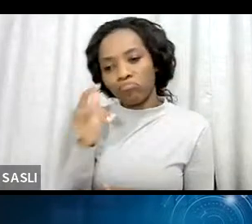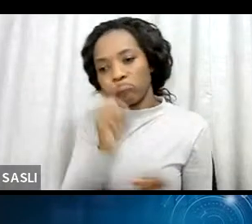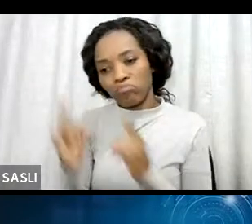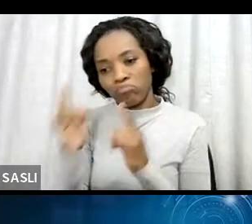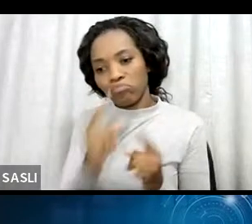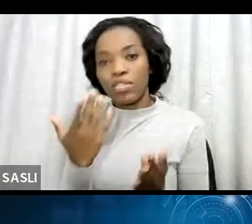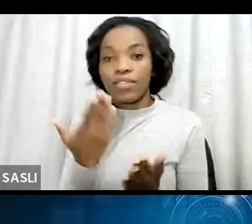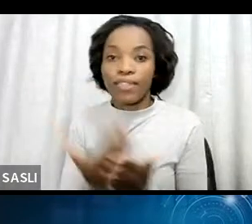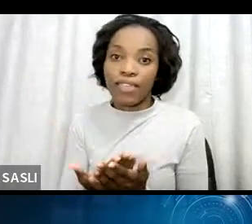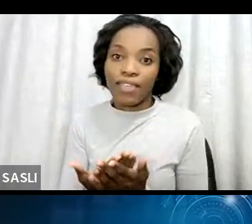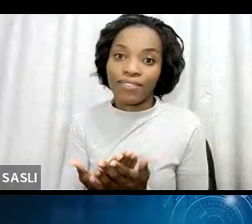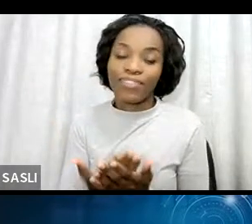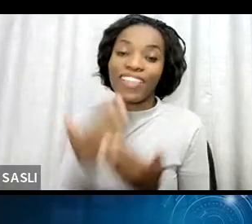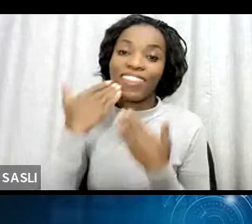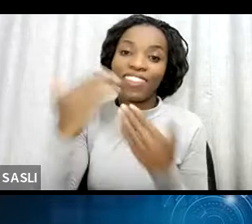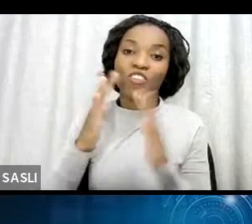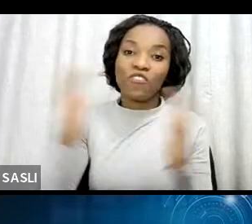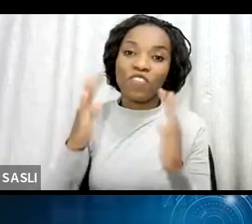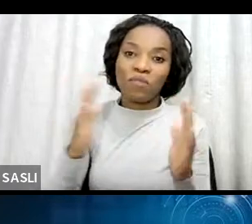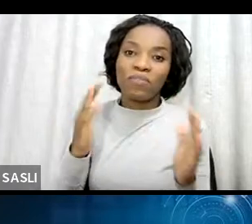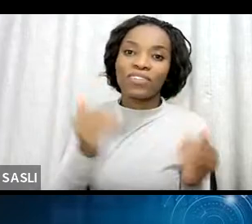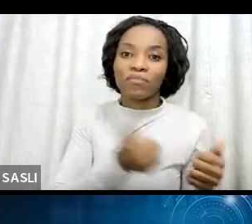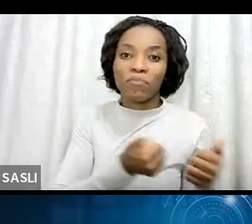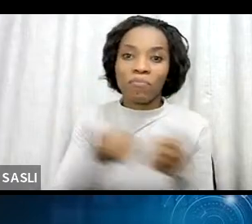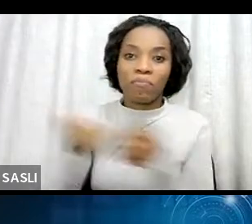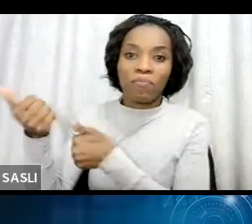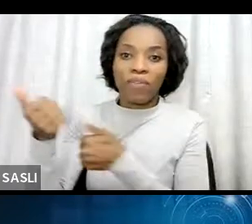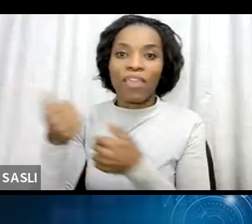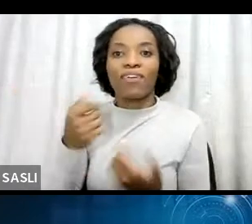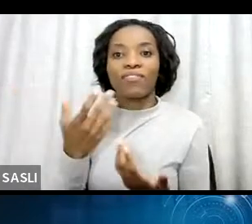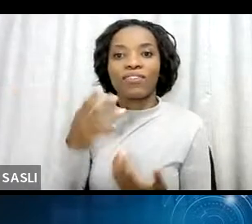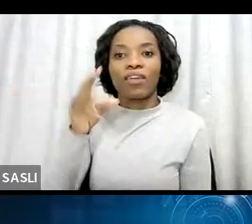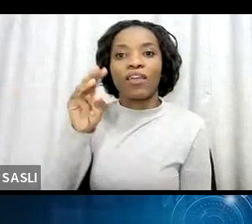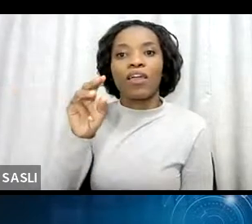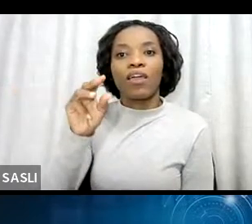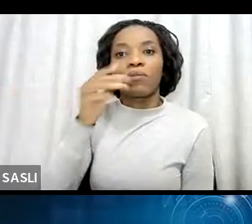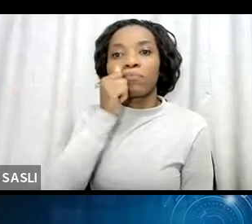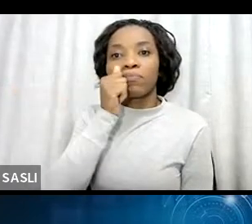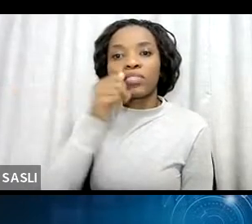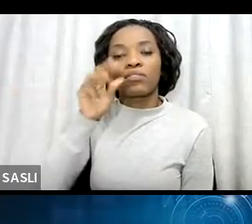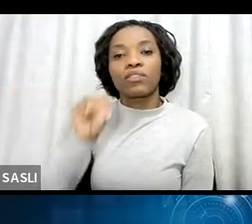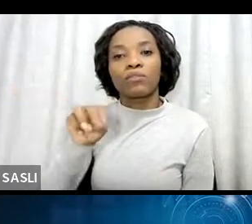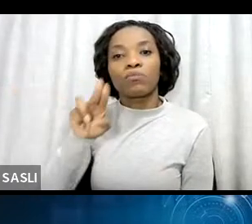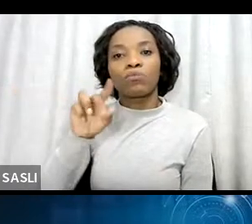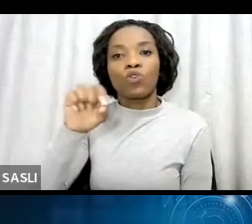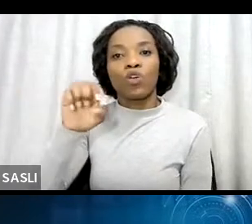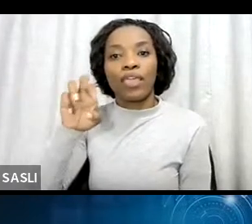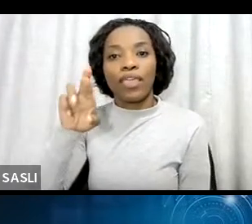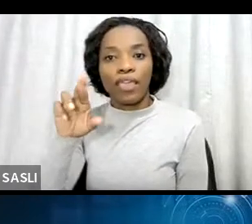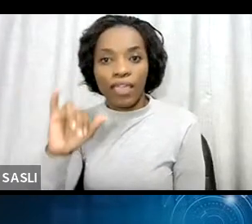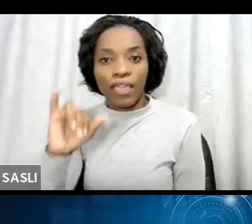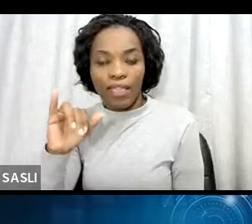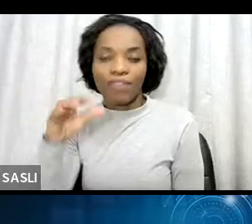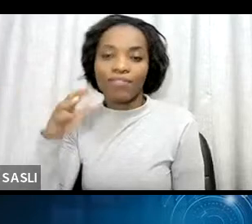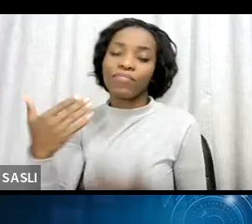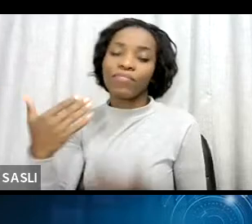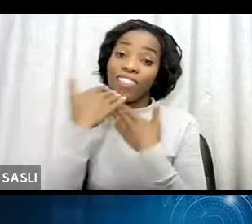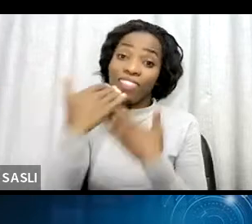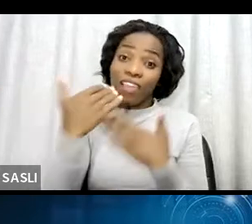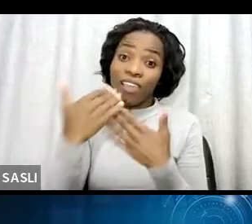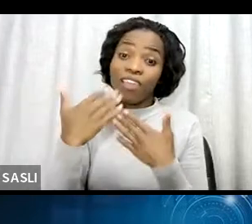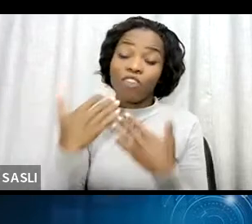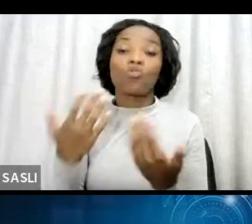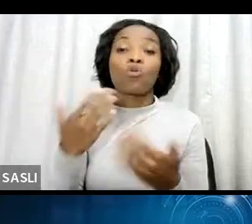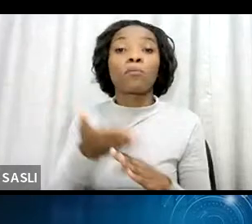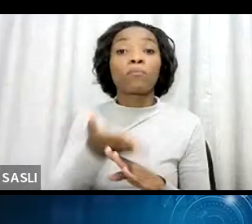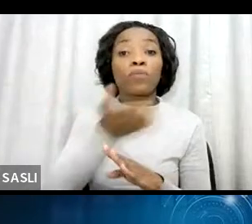Mgering. Thank you very much, Hansen. And before I hand over to Dr. Thomas, I want to remind our